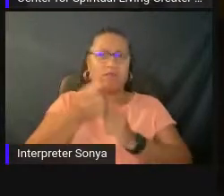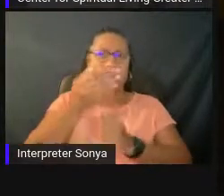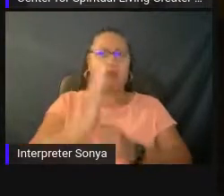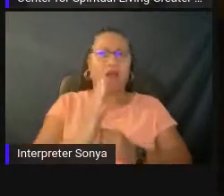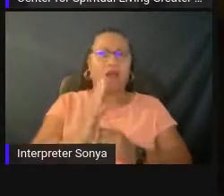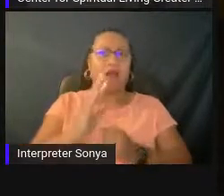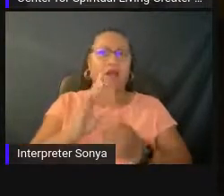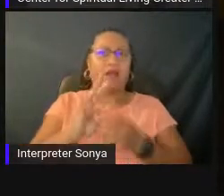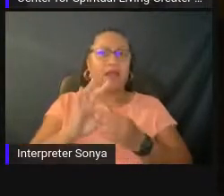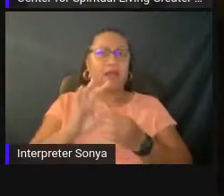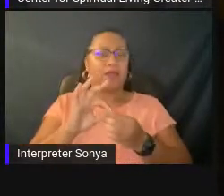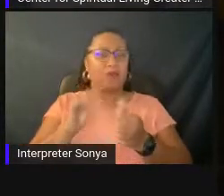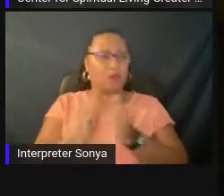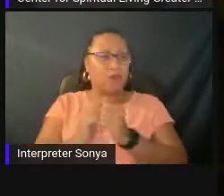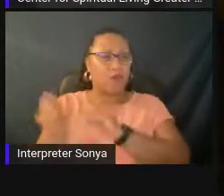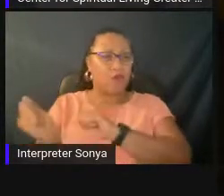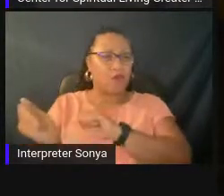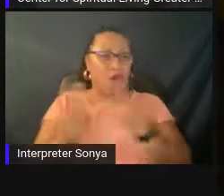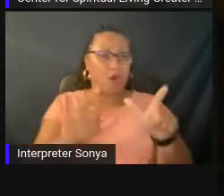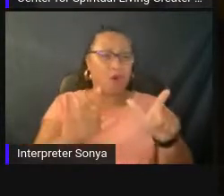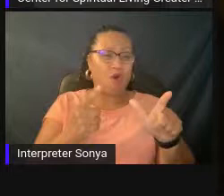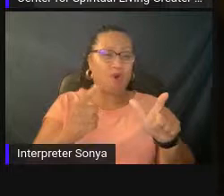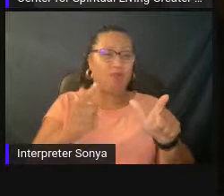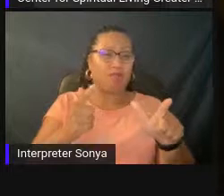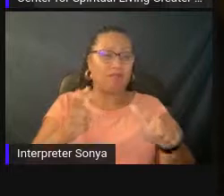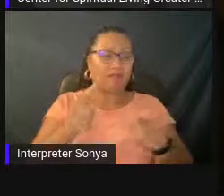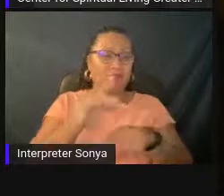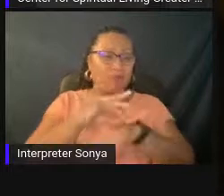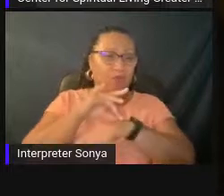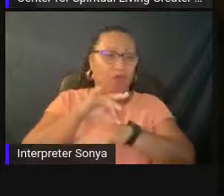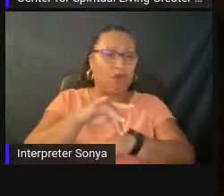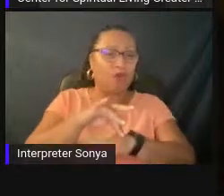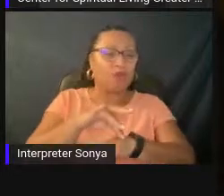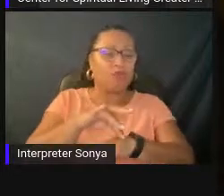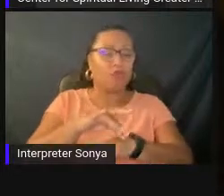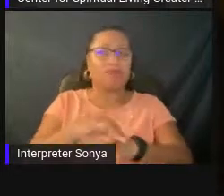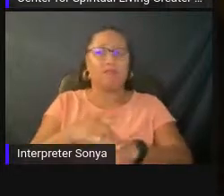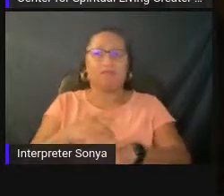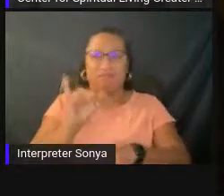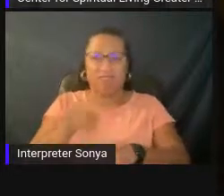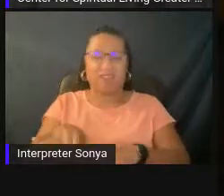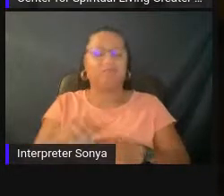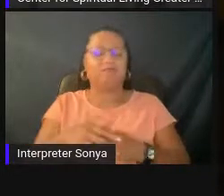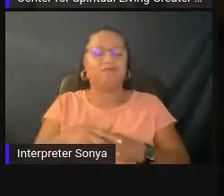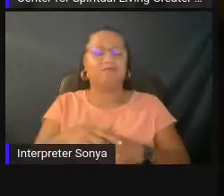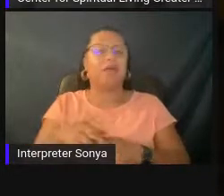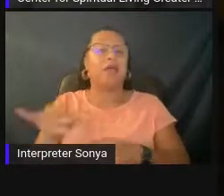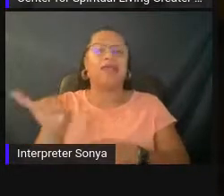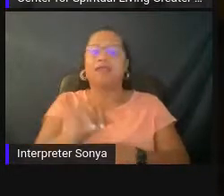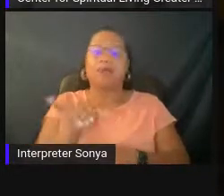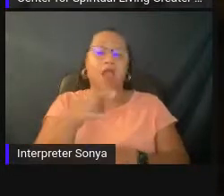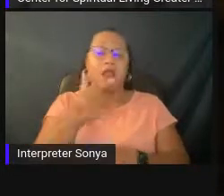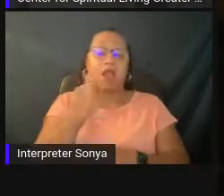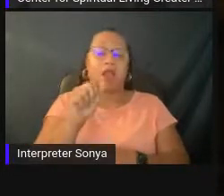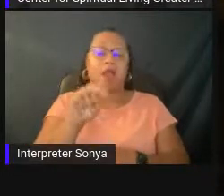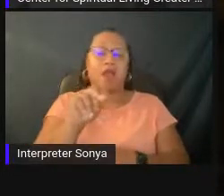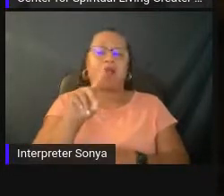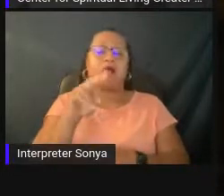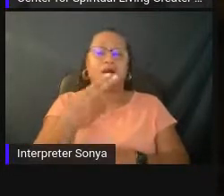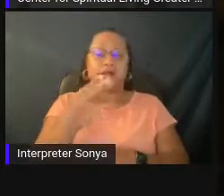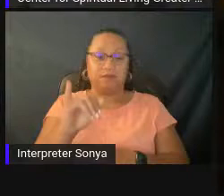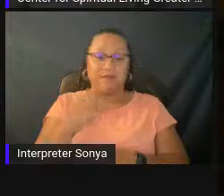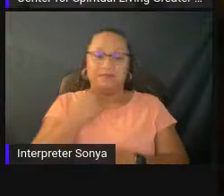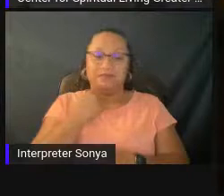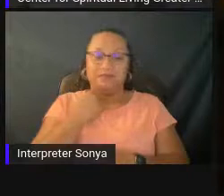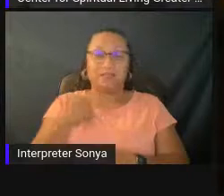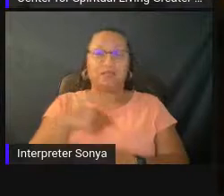of creation. And as Gandhi said, we must be the change we want to see